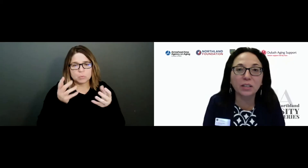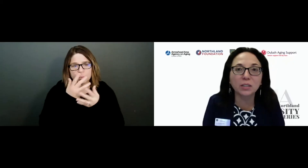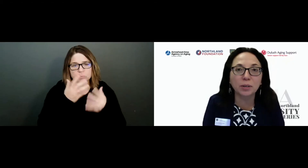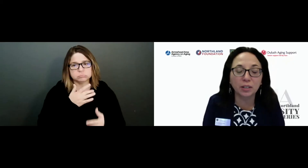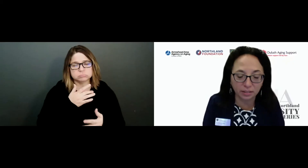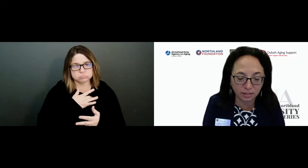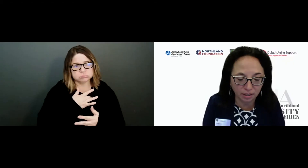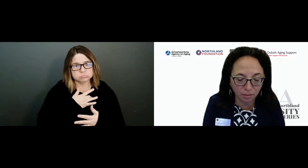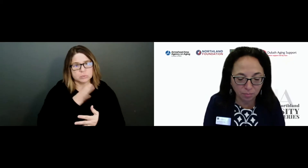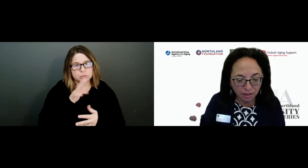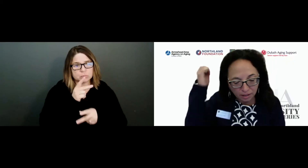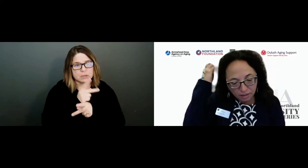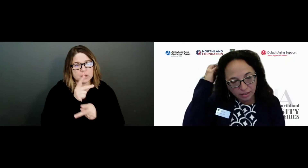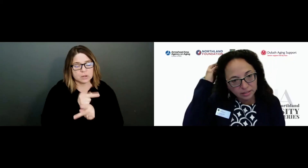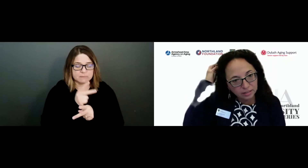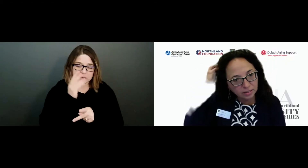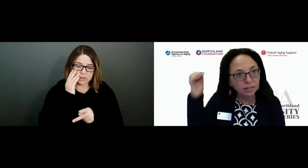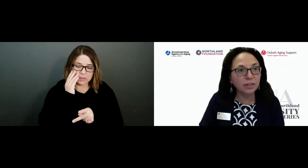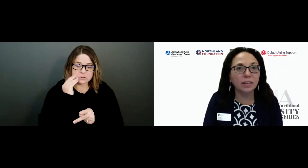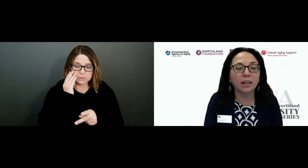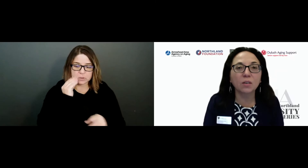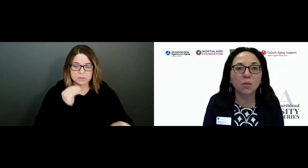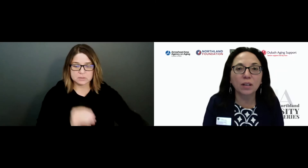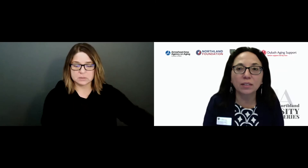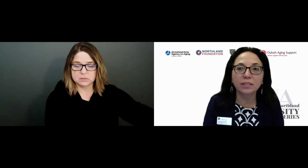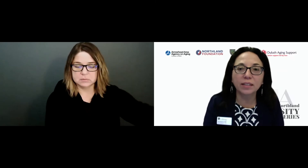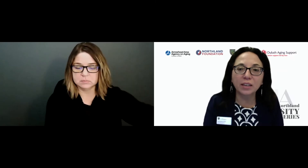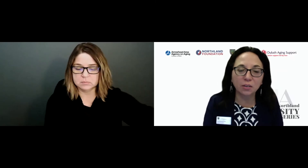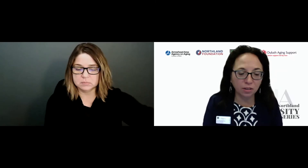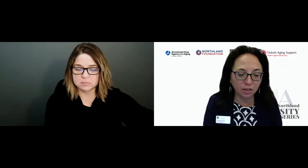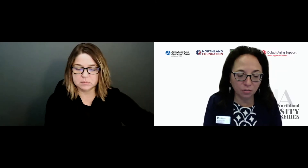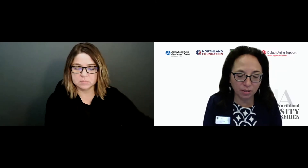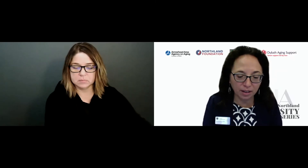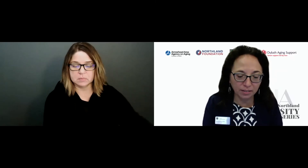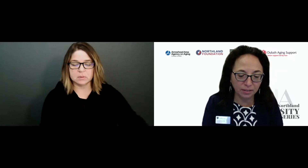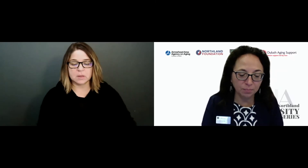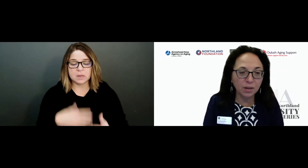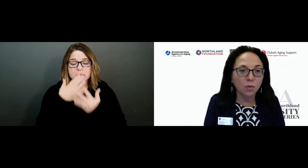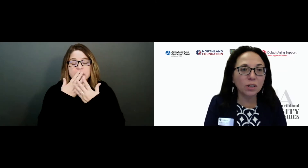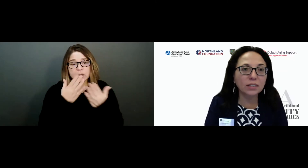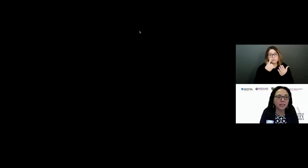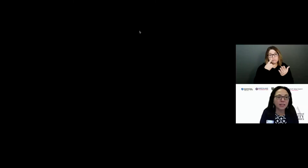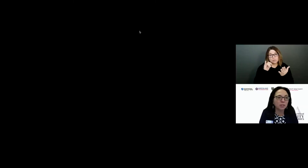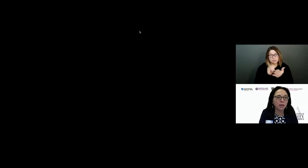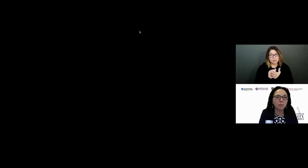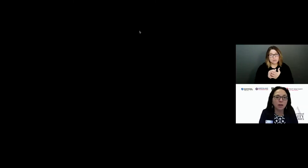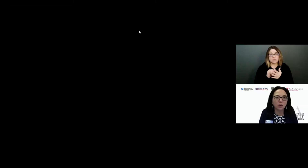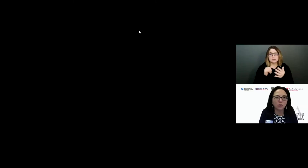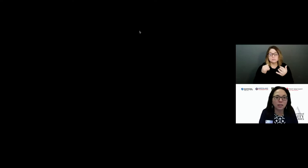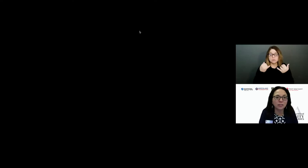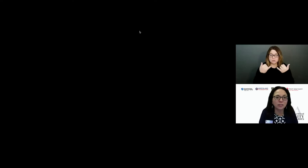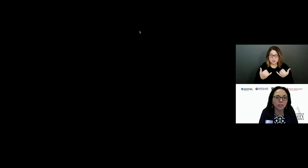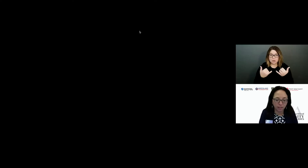caregiving experience. That's living and ongoing. And thank you for that. We're going to take some time now